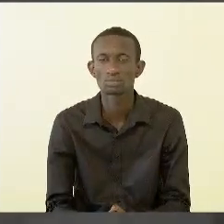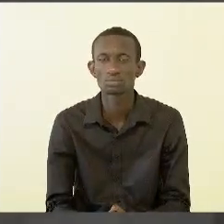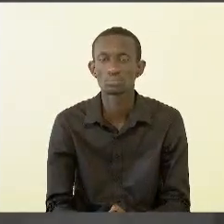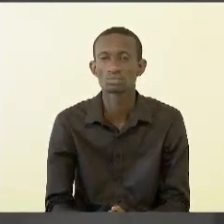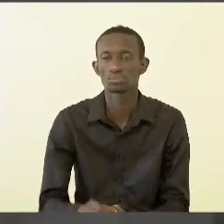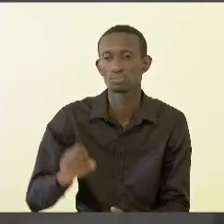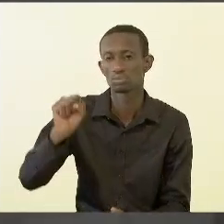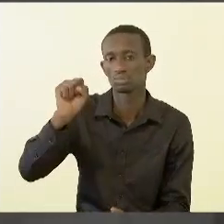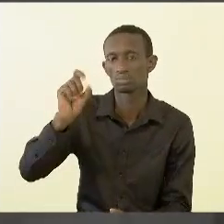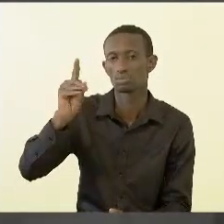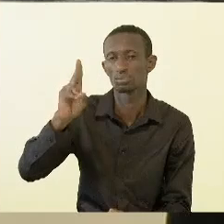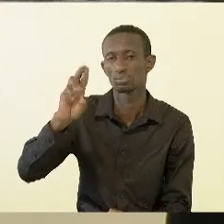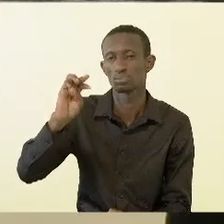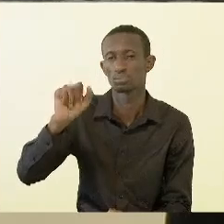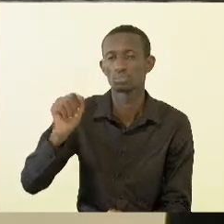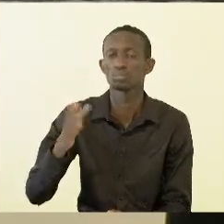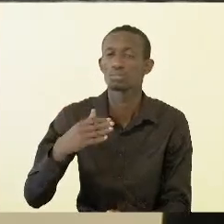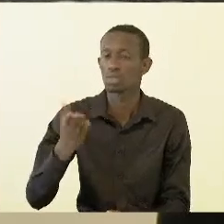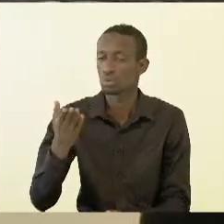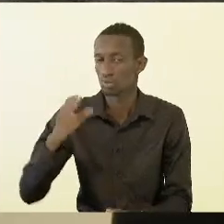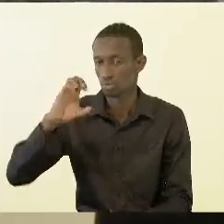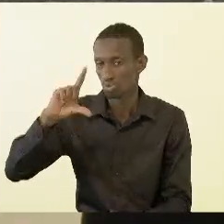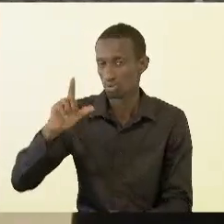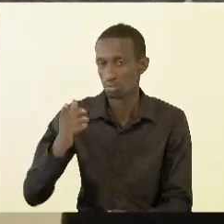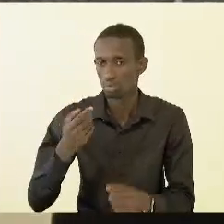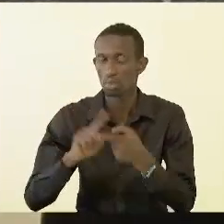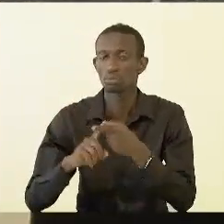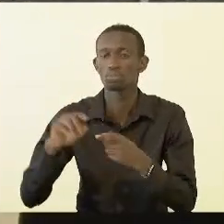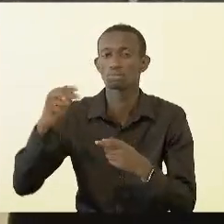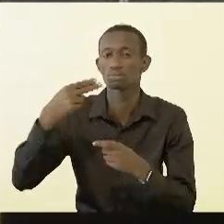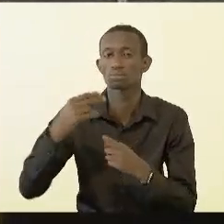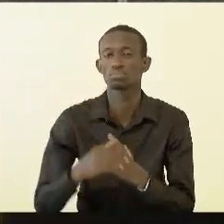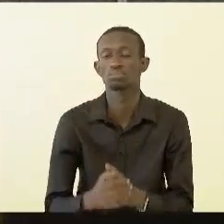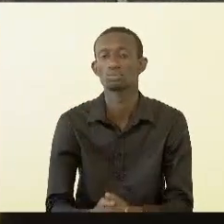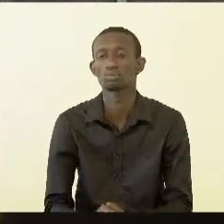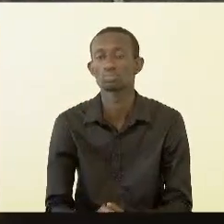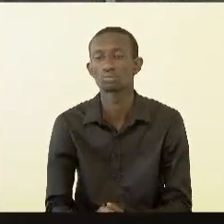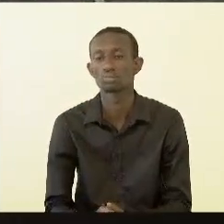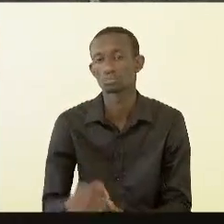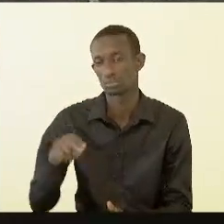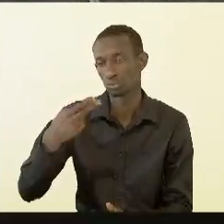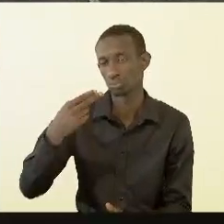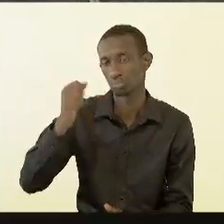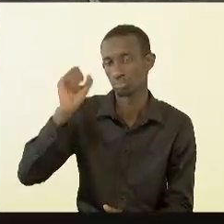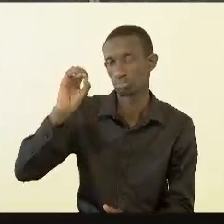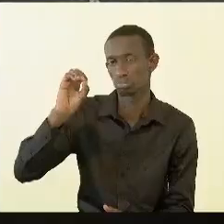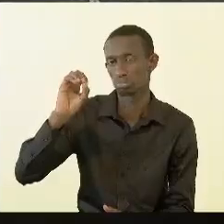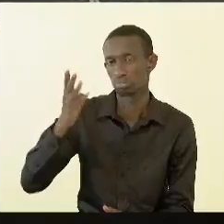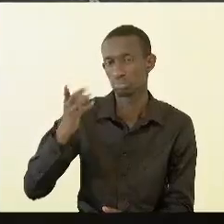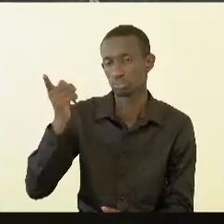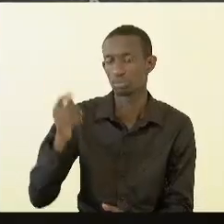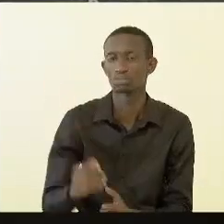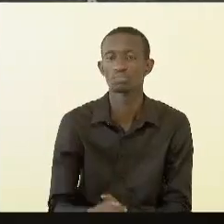chloride, which is solid, it is reacting with concentrated sulfuric acid in the